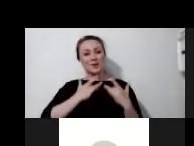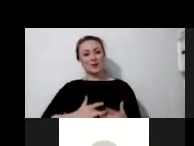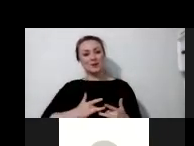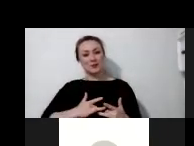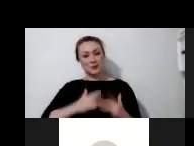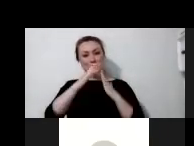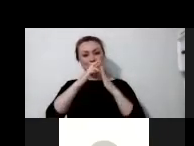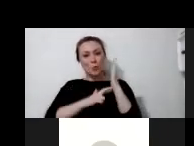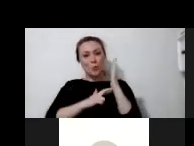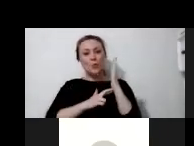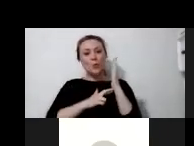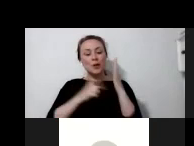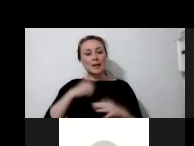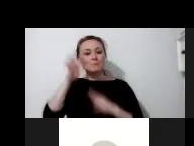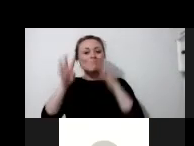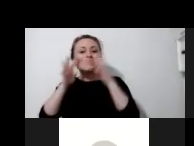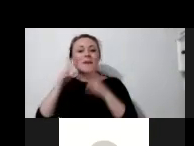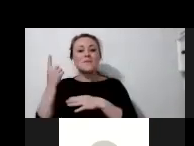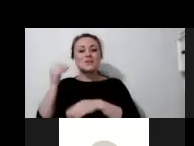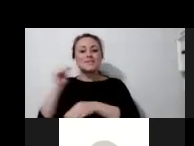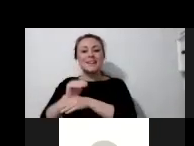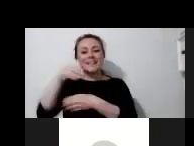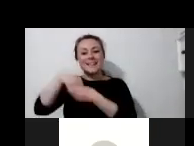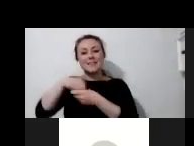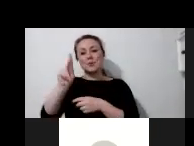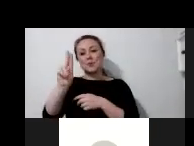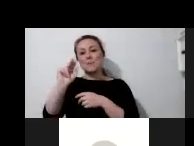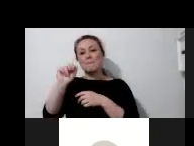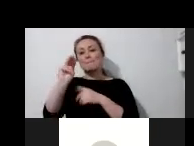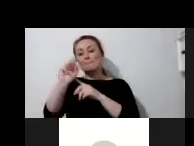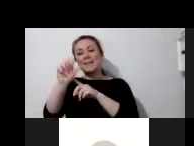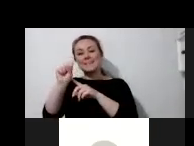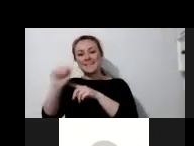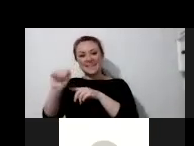that first night in Kumasi in Alfred's apartment.